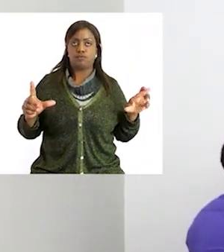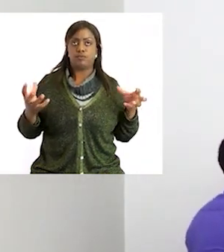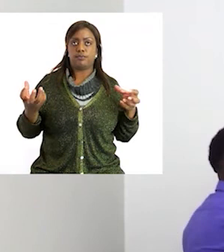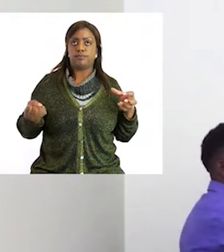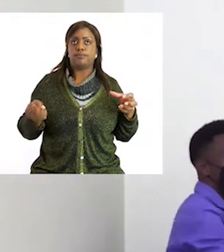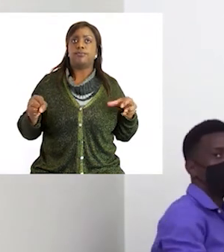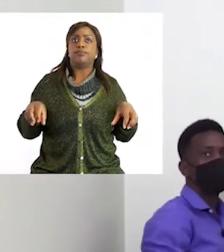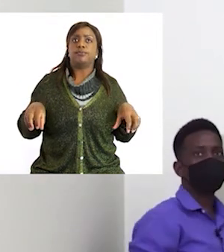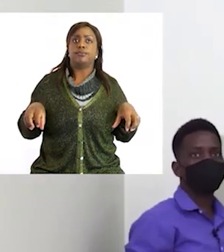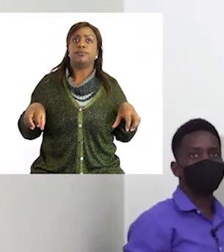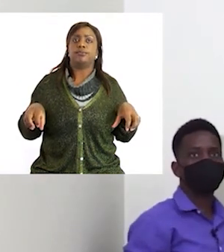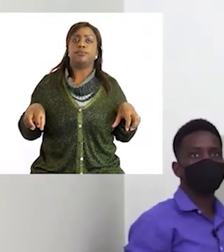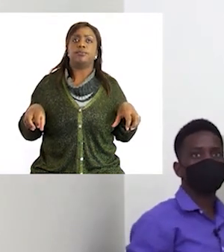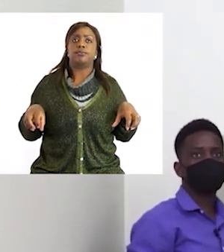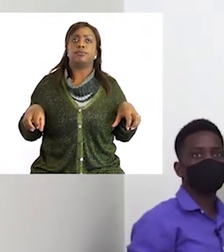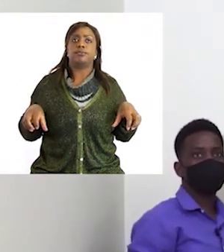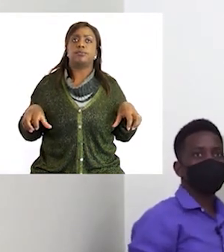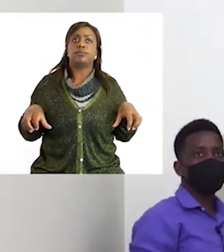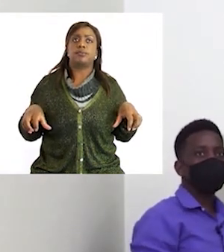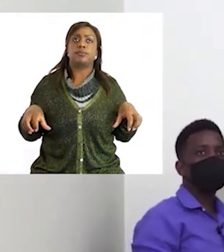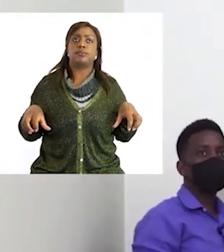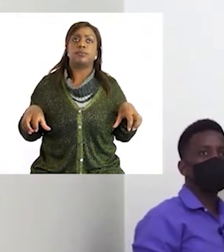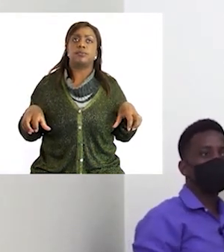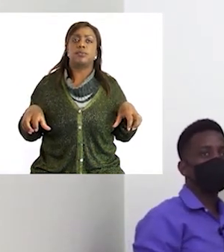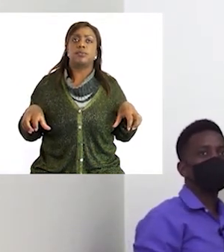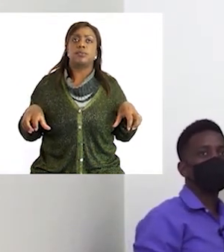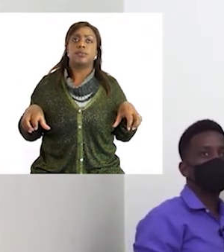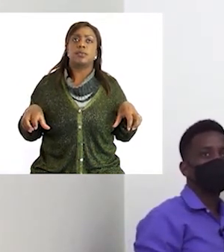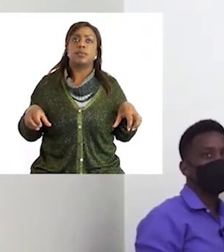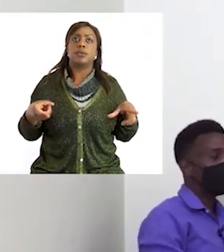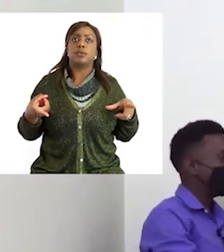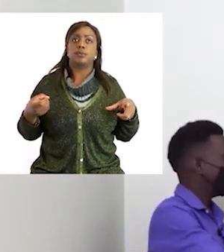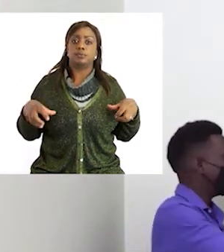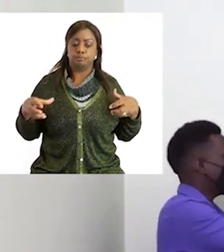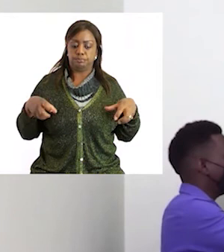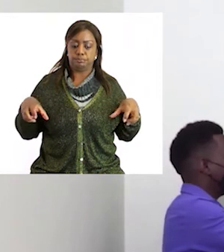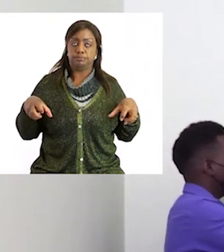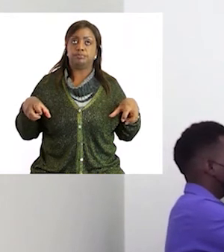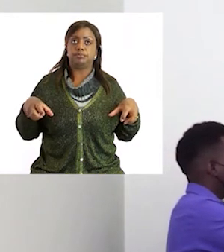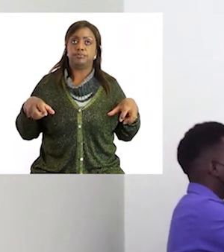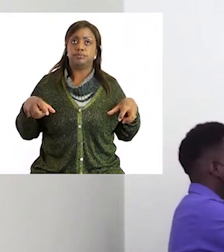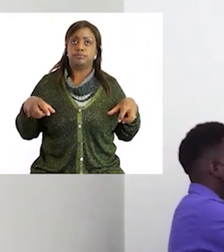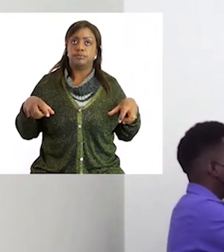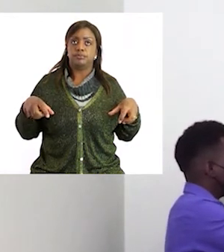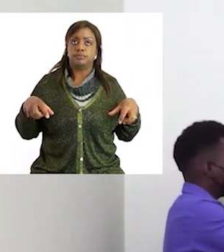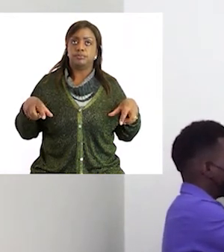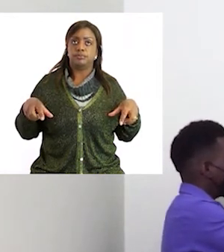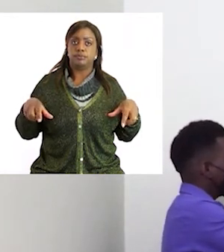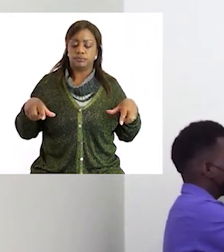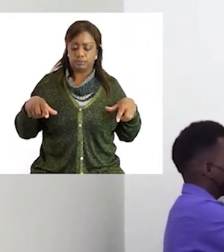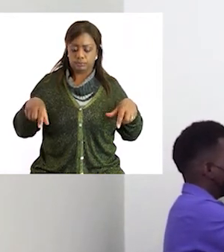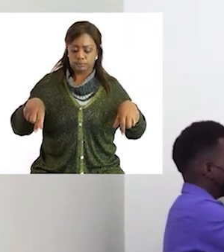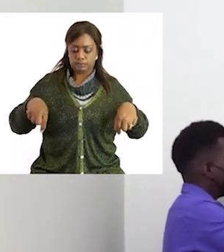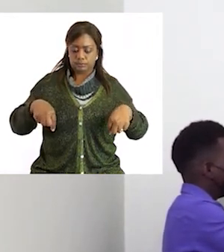side. That is the ovary. Then from the ovary, we have another